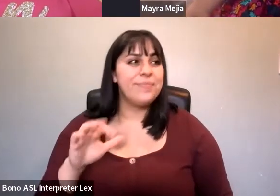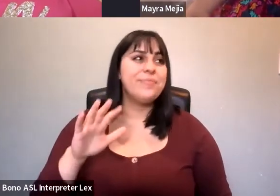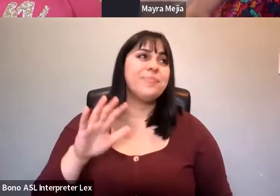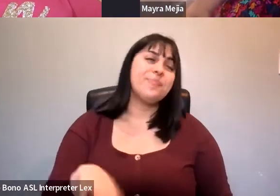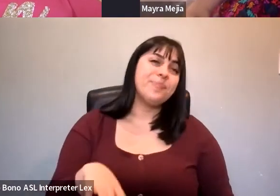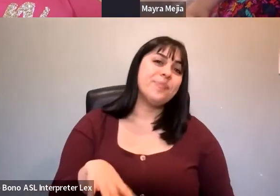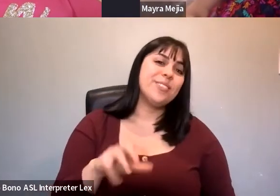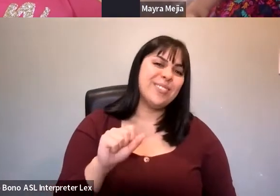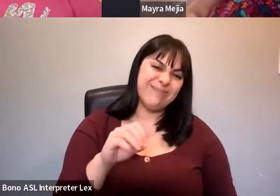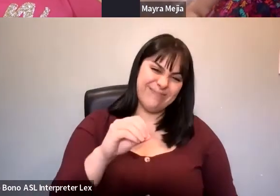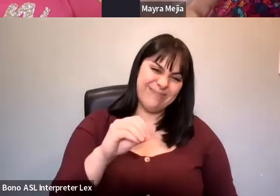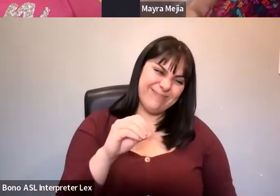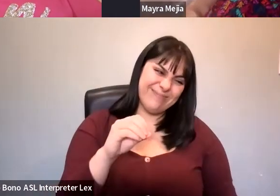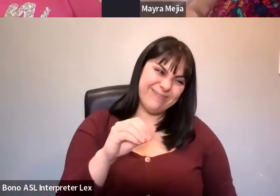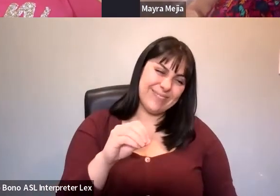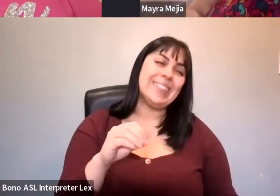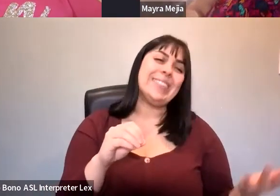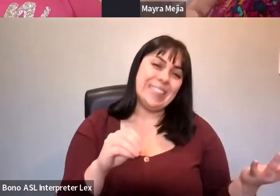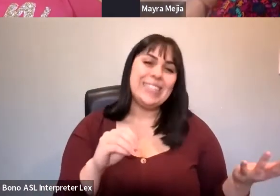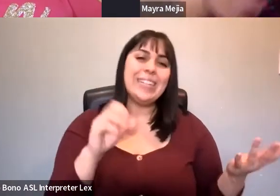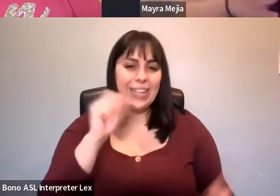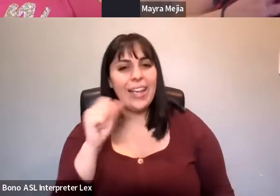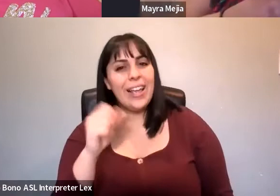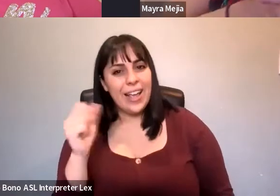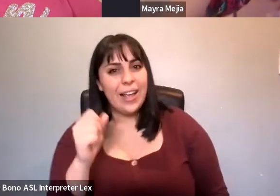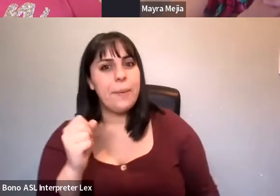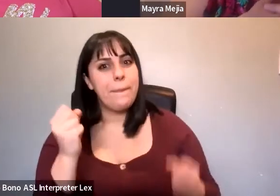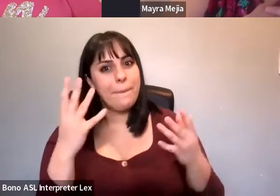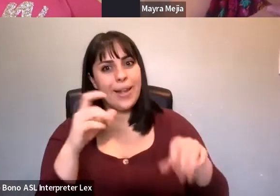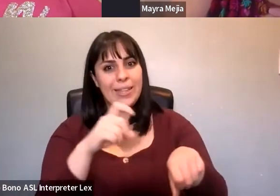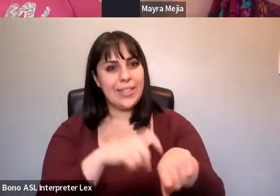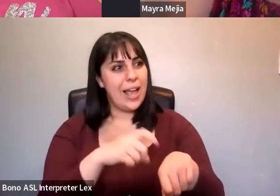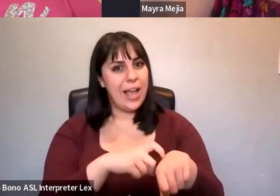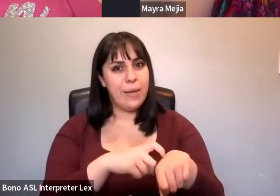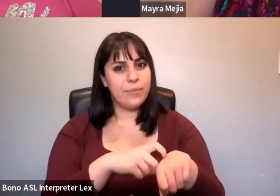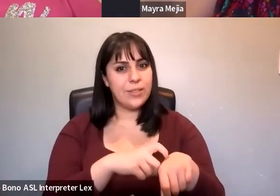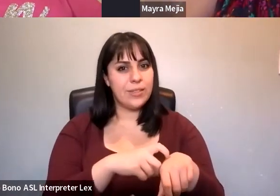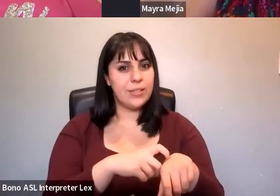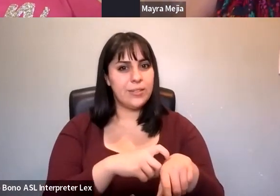So yeah, a lot of the times people do prefer plus size,